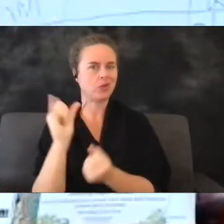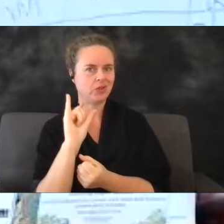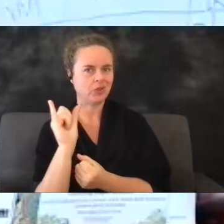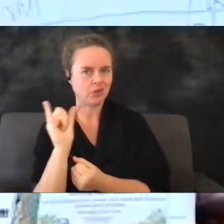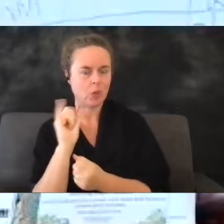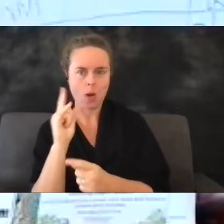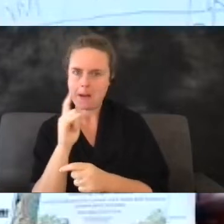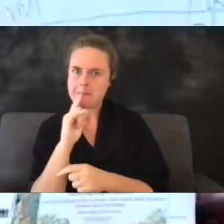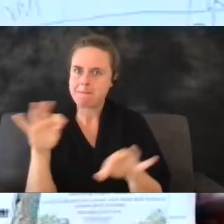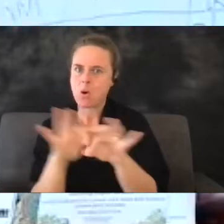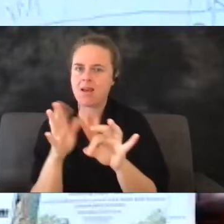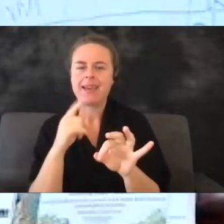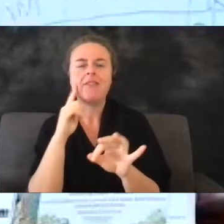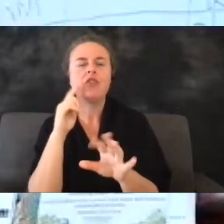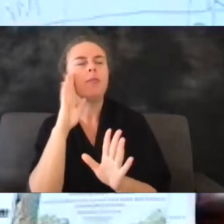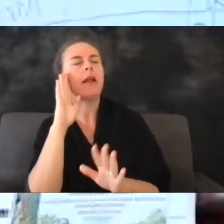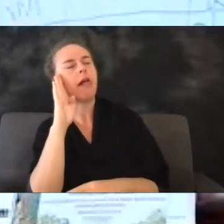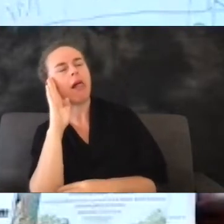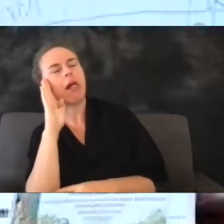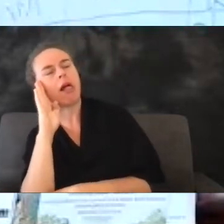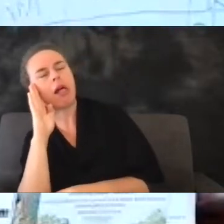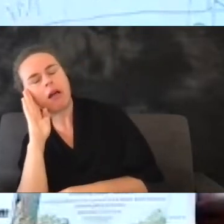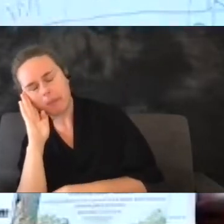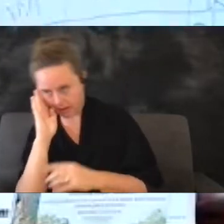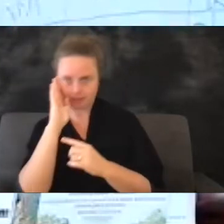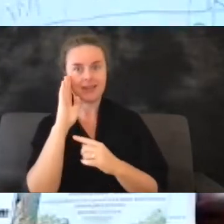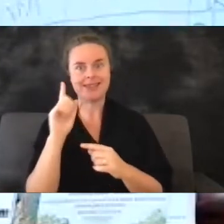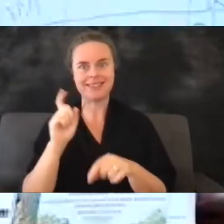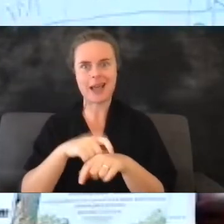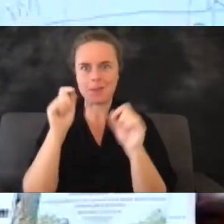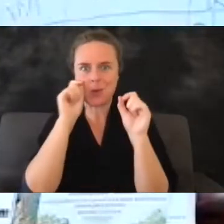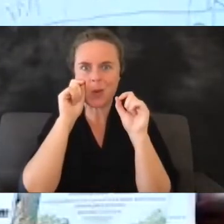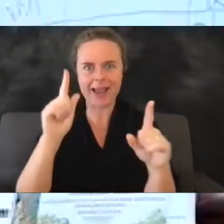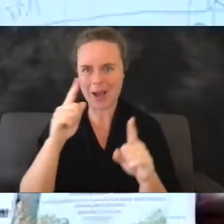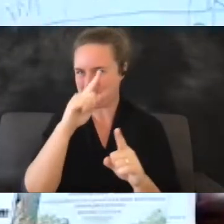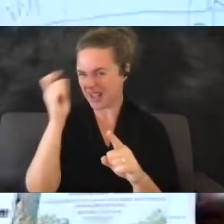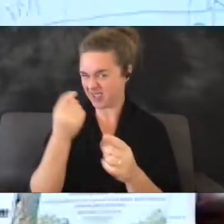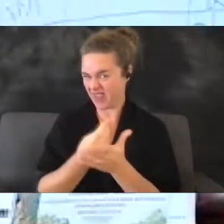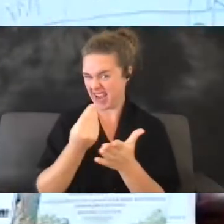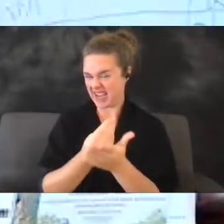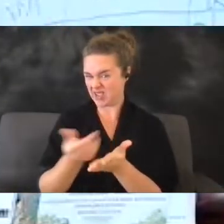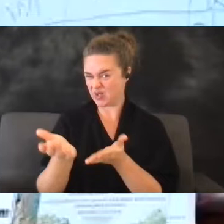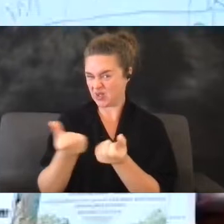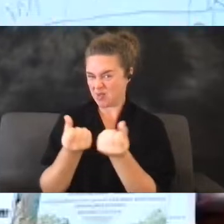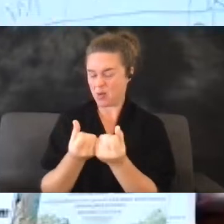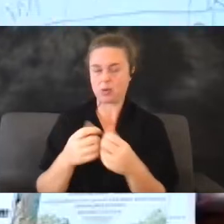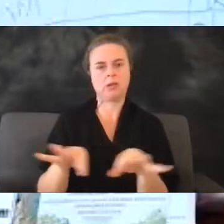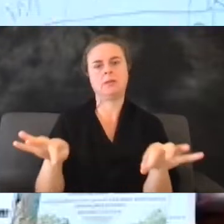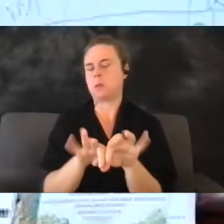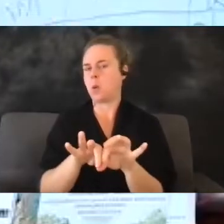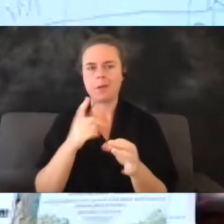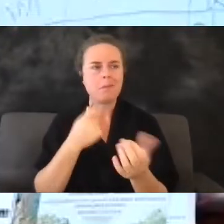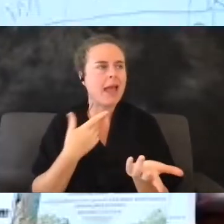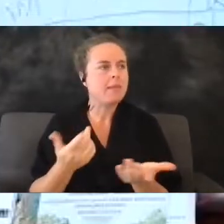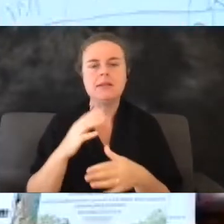on, because if you have families who need something, it's diapers, it's wipes, it's formula, high